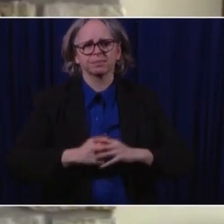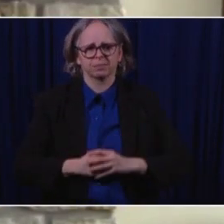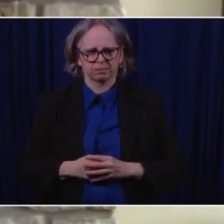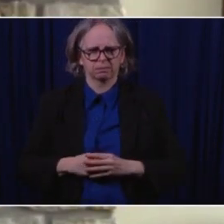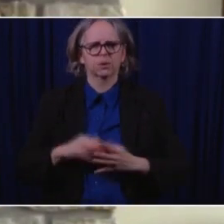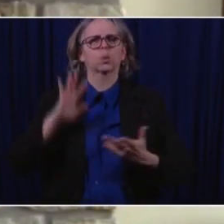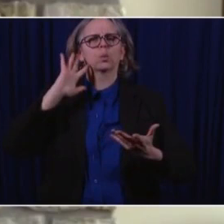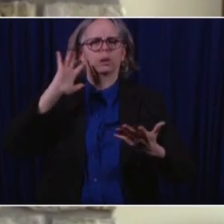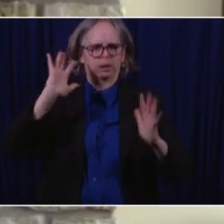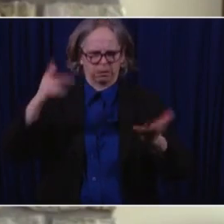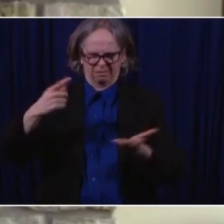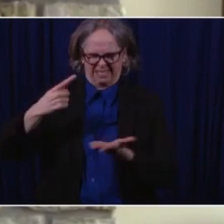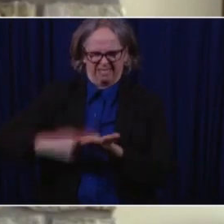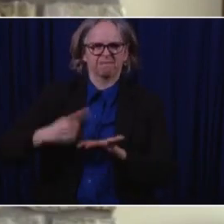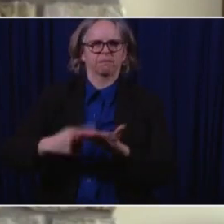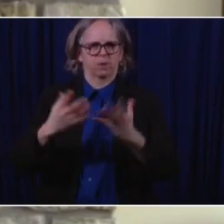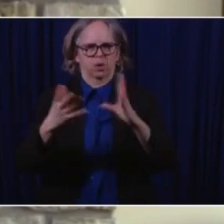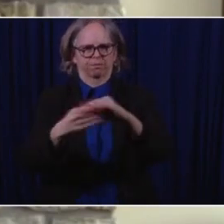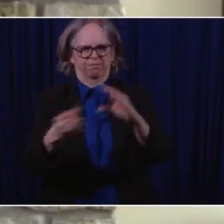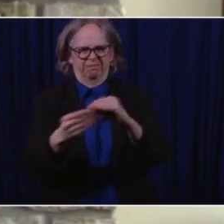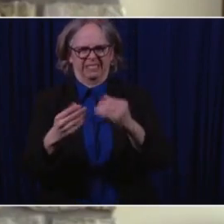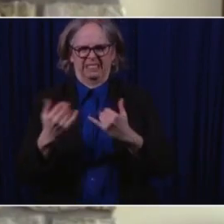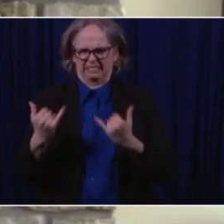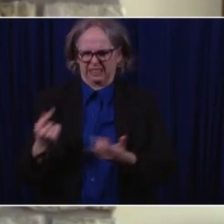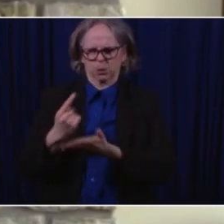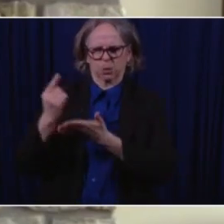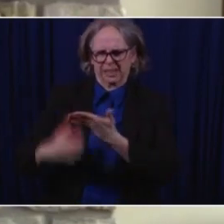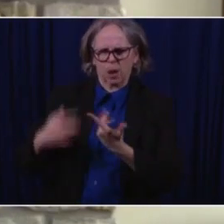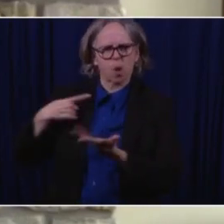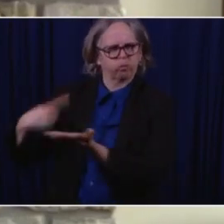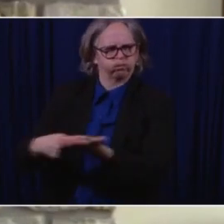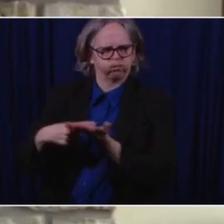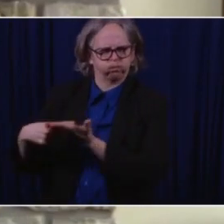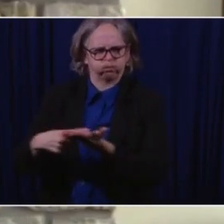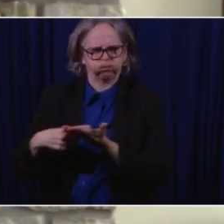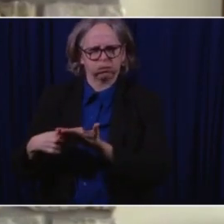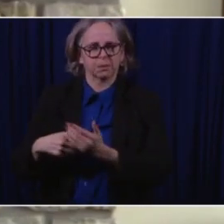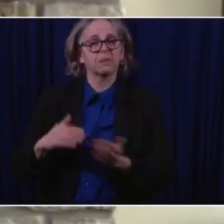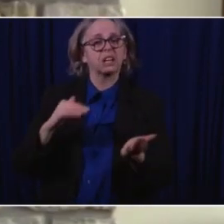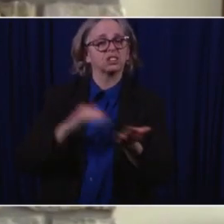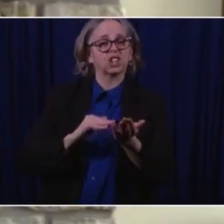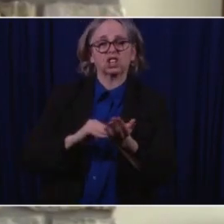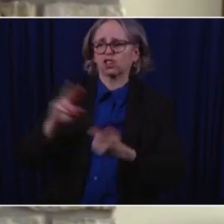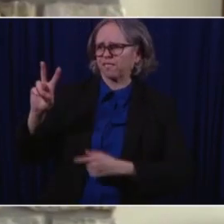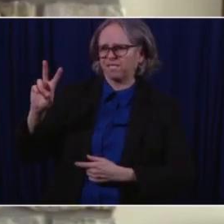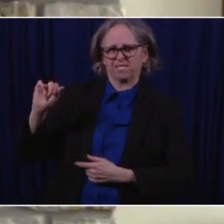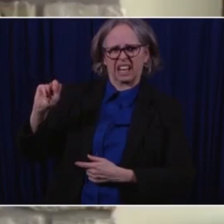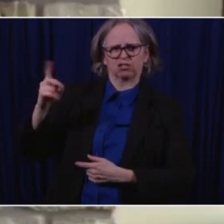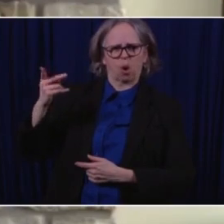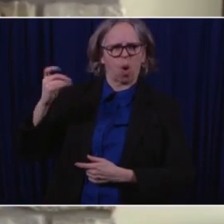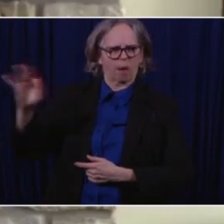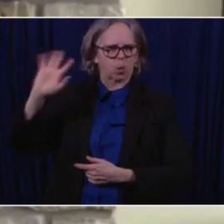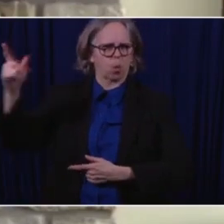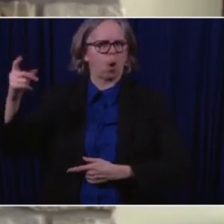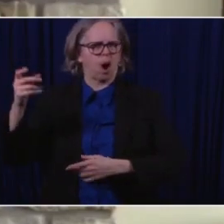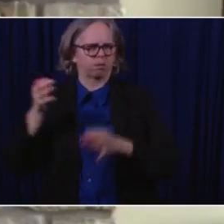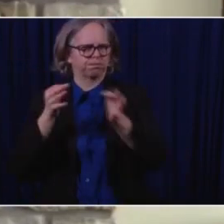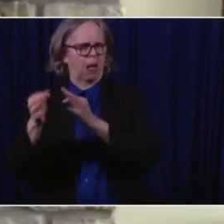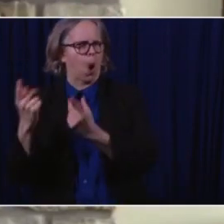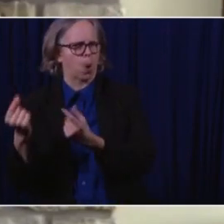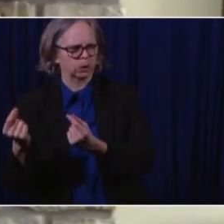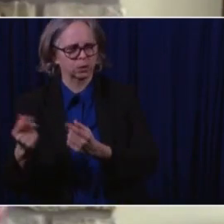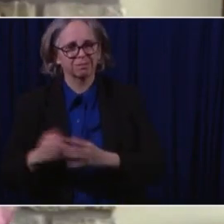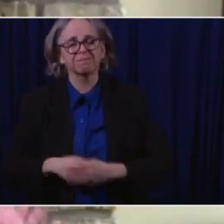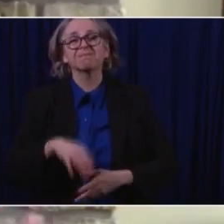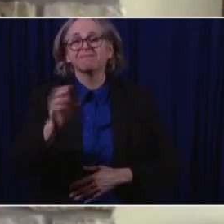And I'm going to let Dr. Vanderhoff talk a little bit about kind of where we are in general. But one of the things that we know today that we did not